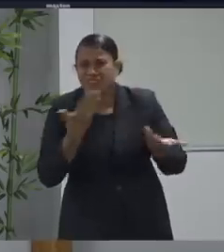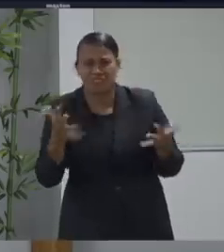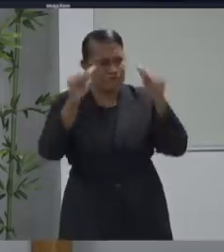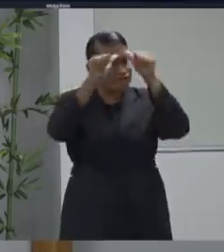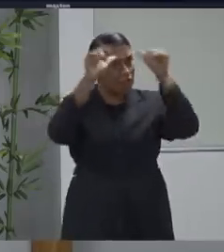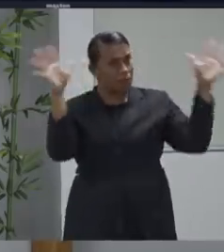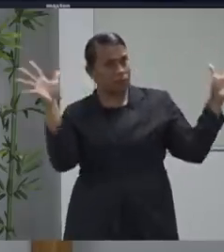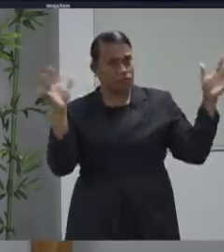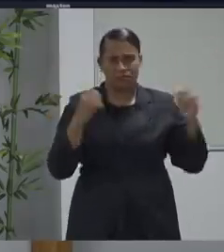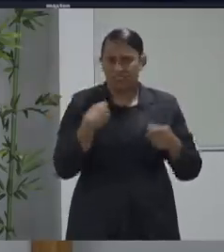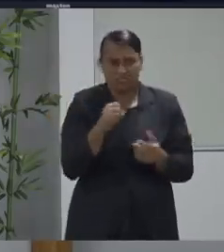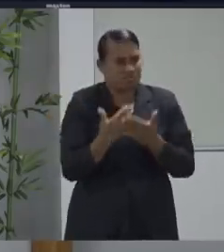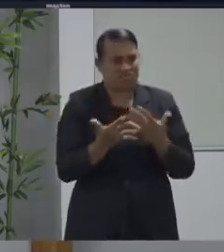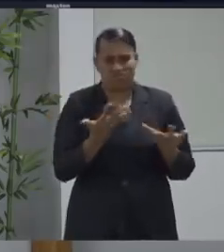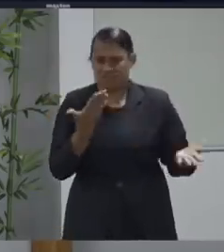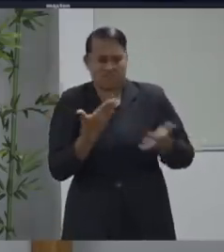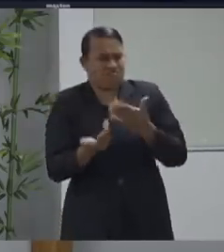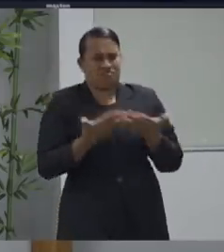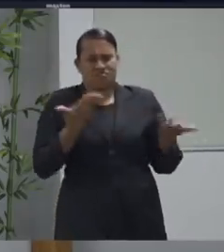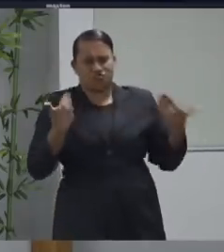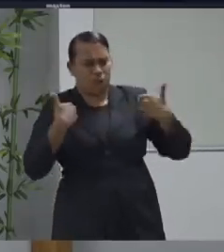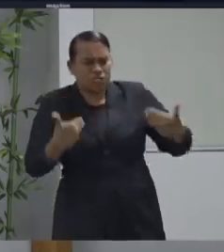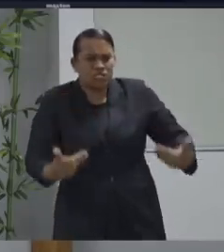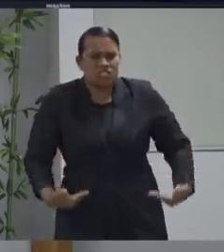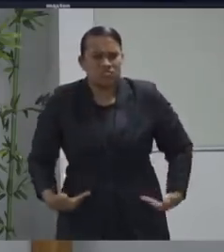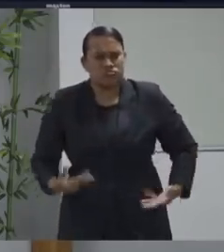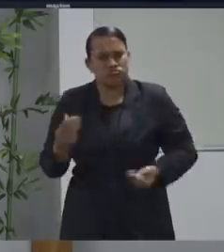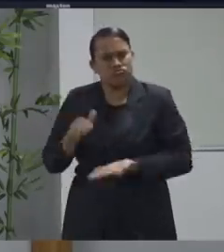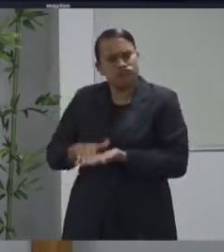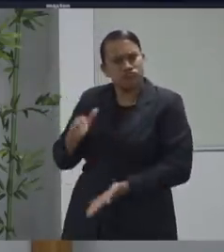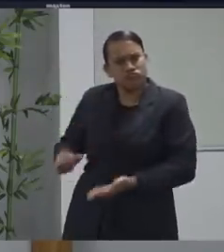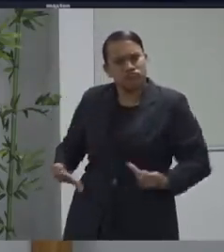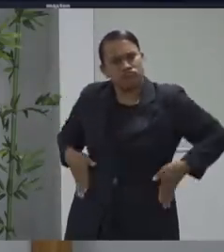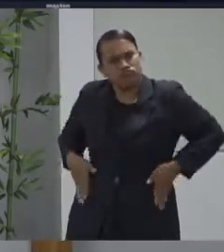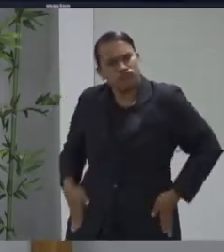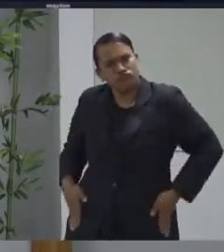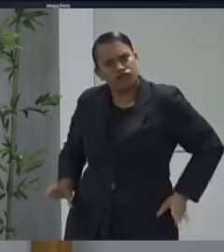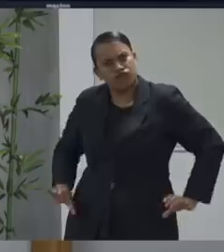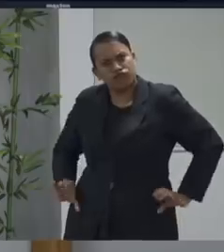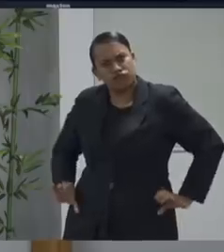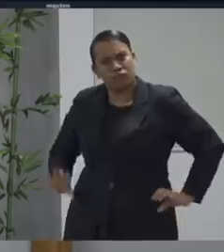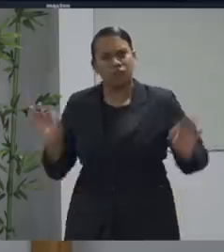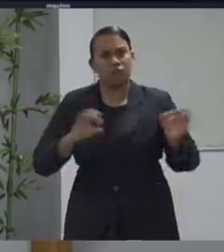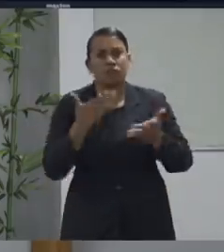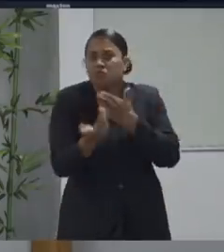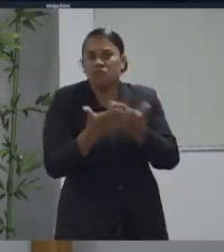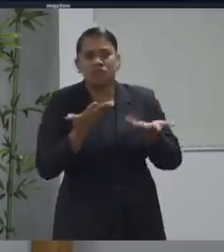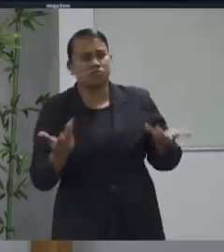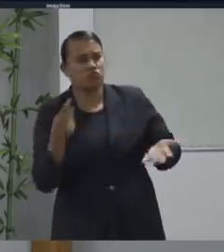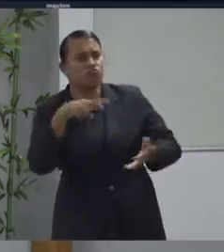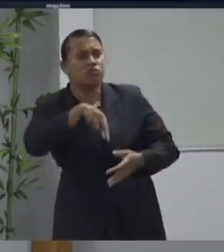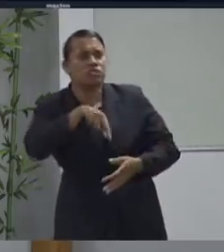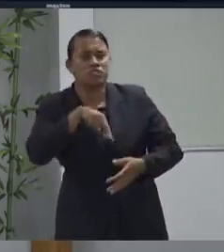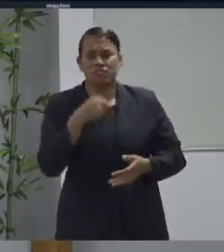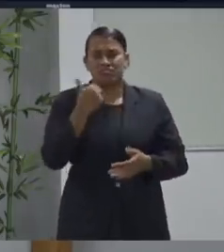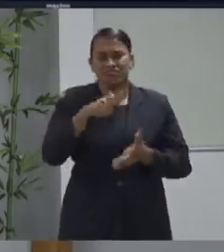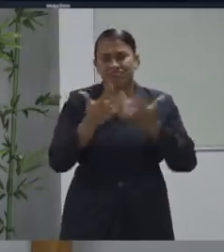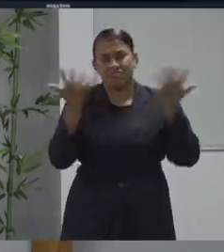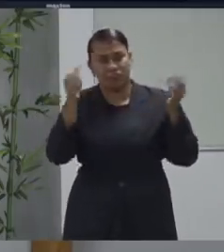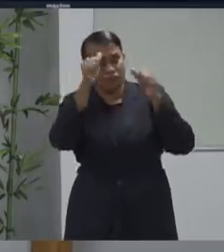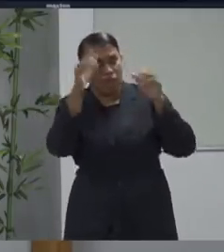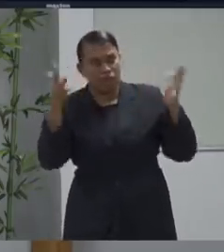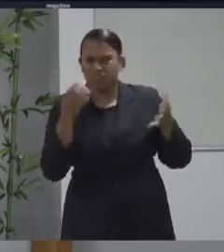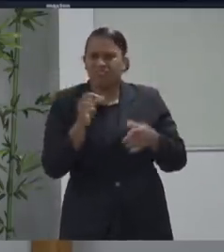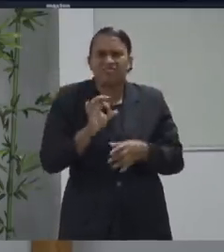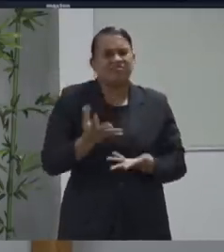doesn't matter how rich you are. It doesn't even matter how religious you feel you are. No one has the magic